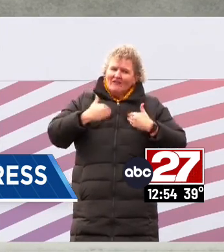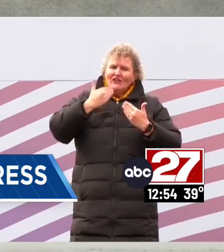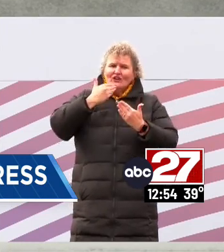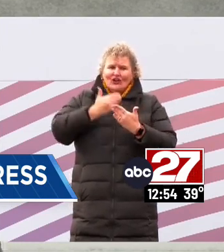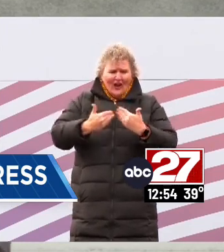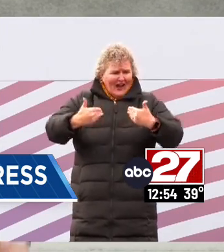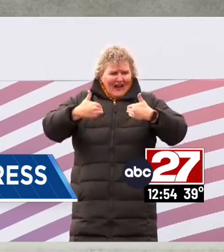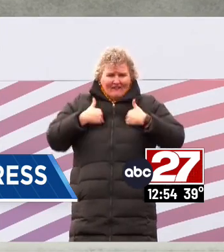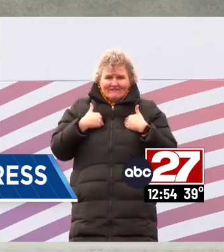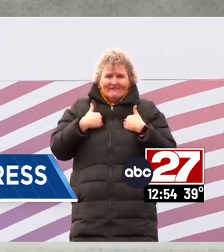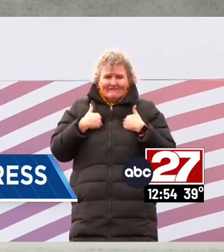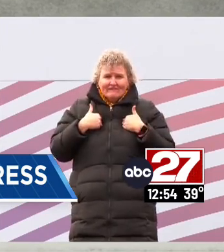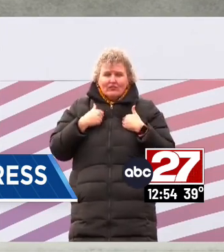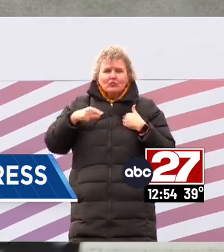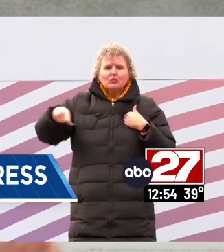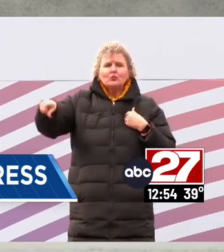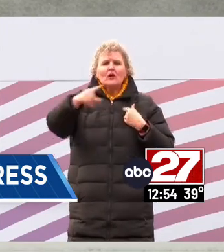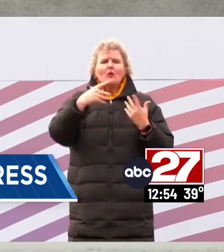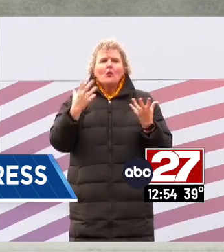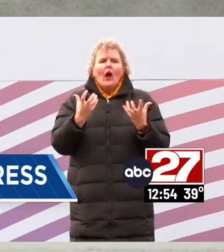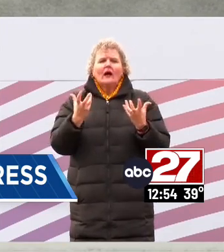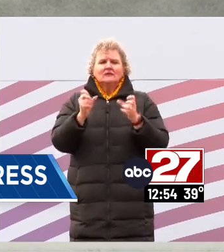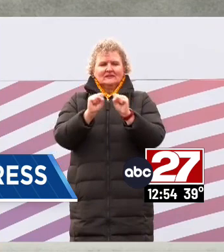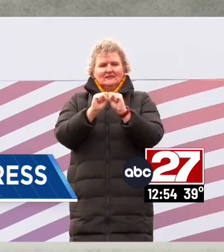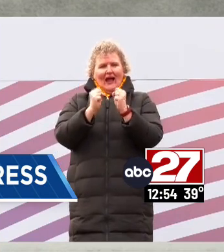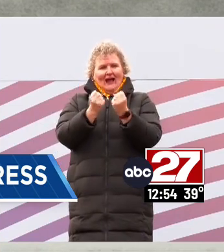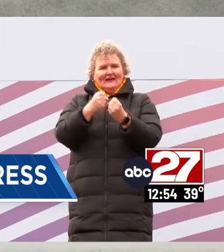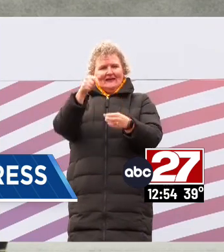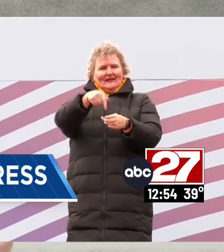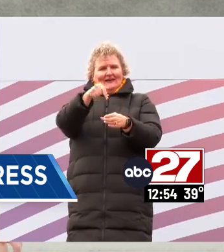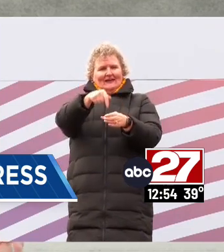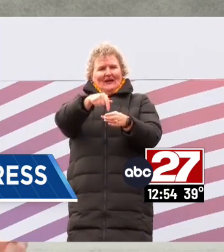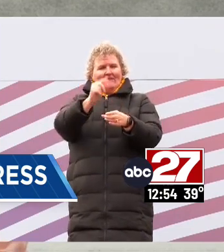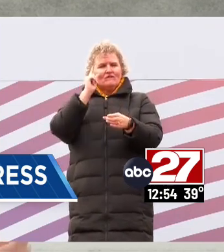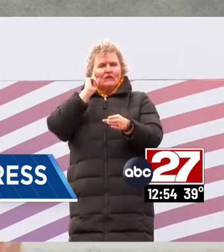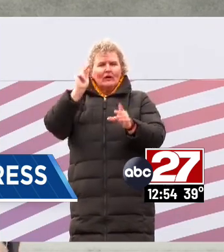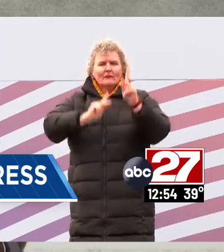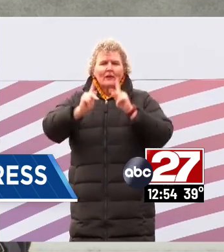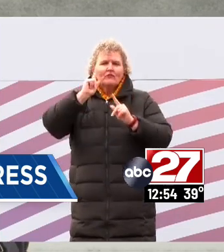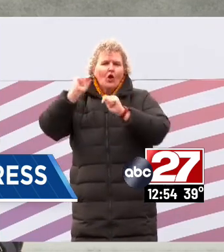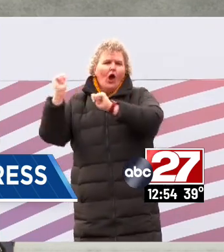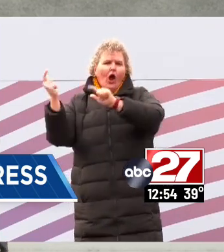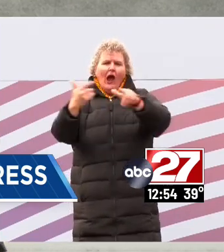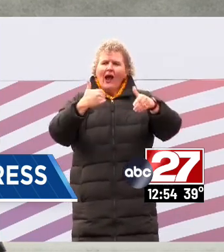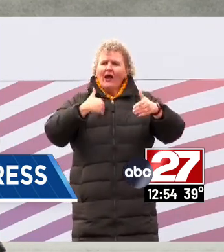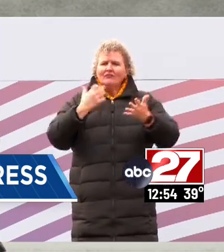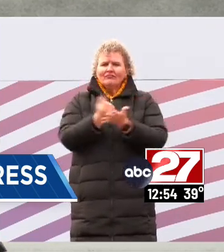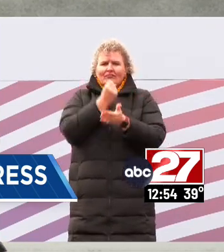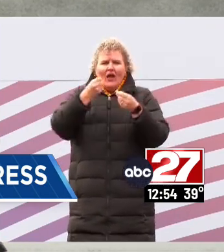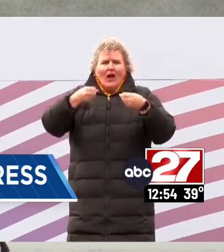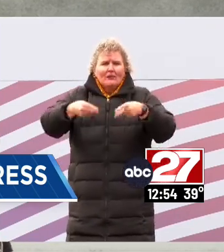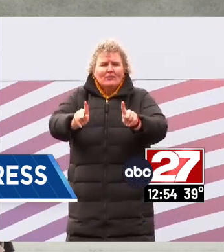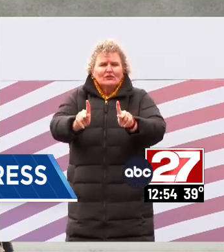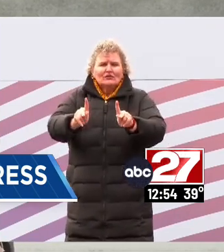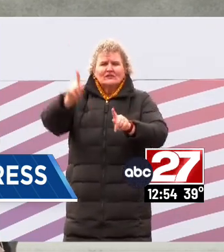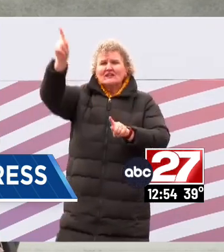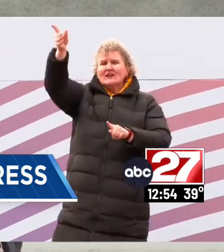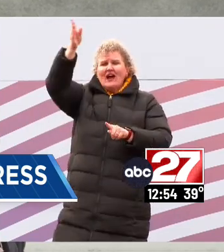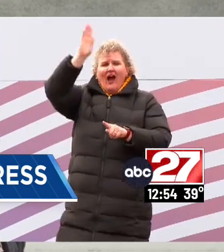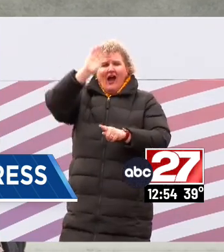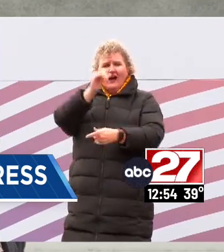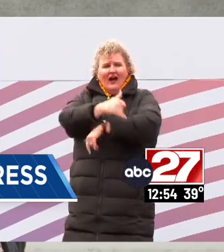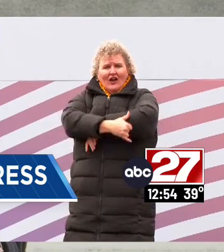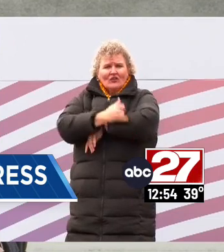creates opportunity for all people. From God's country to Gettysburg, I heard you when you said you want